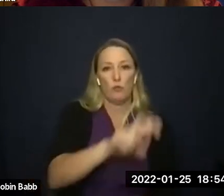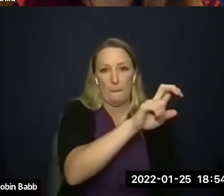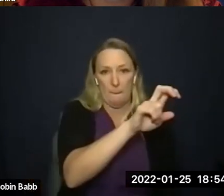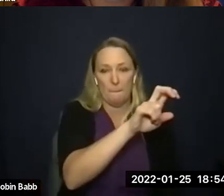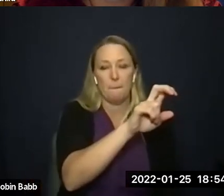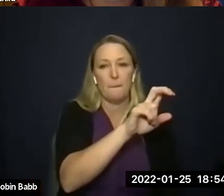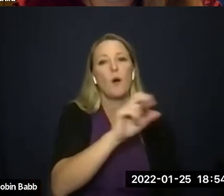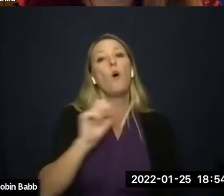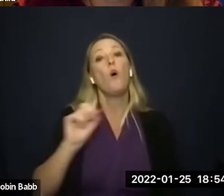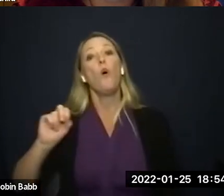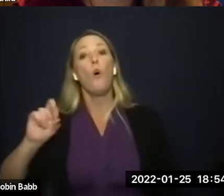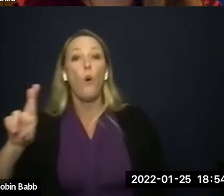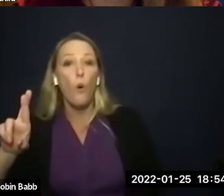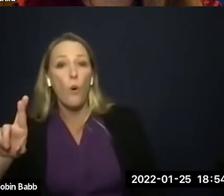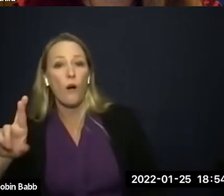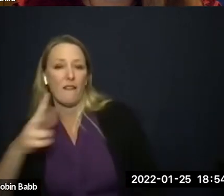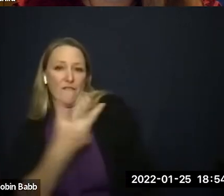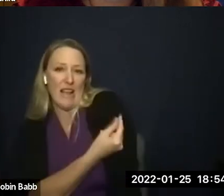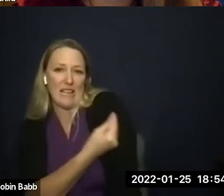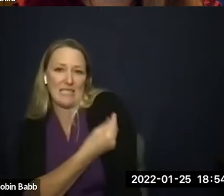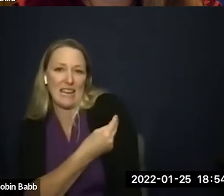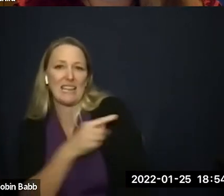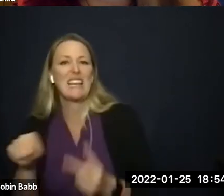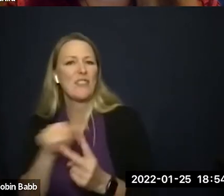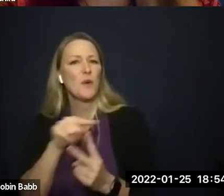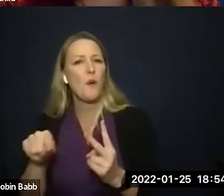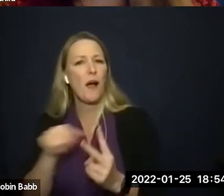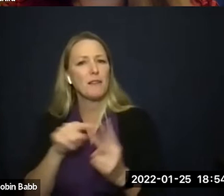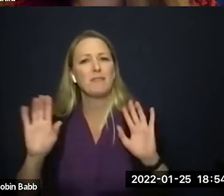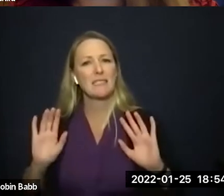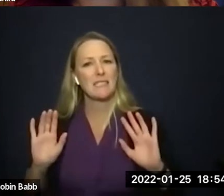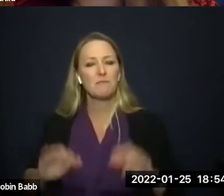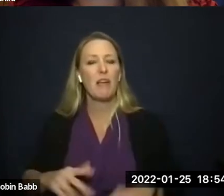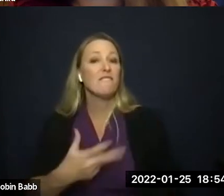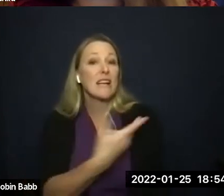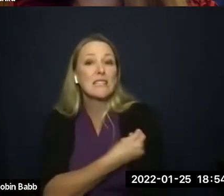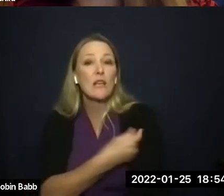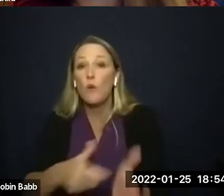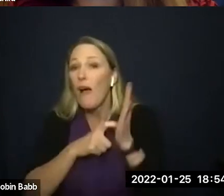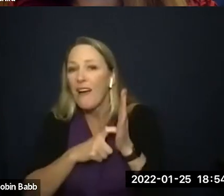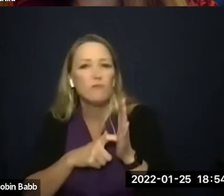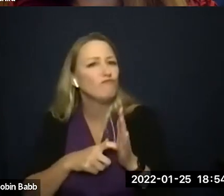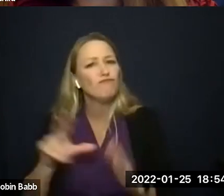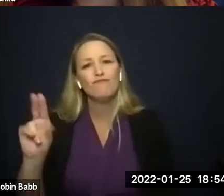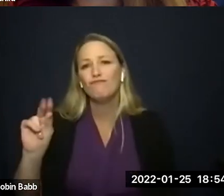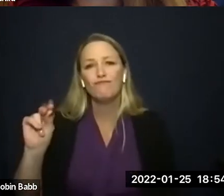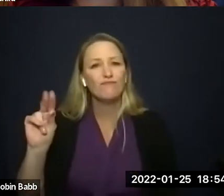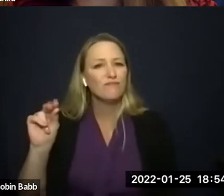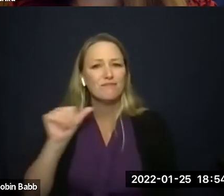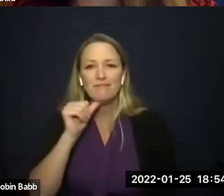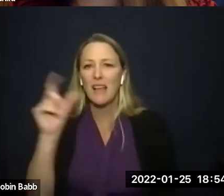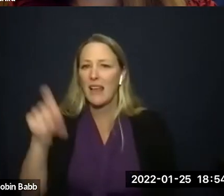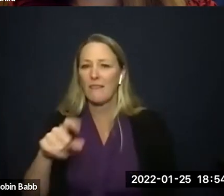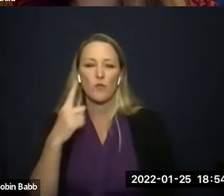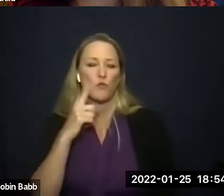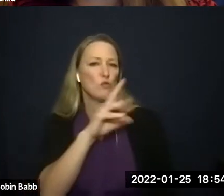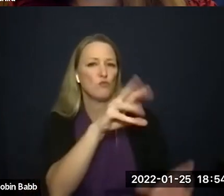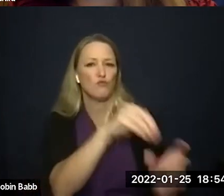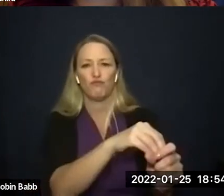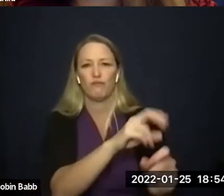making sure they're vaccinated one of the two so that's what it is so it's not a requirement to be vaccinated in order to go on a field